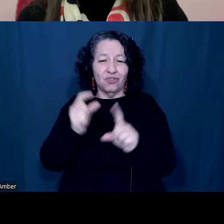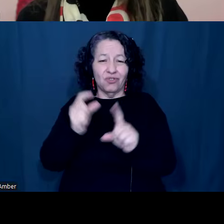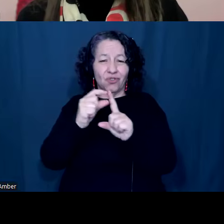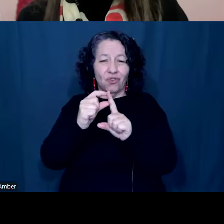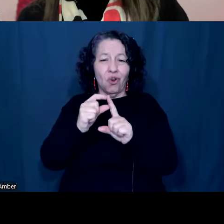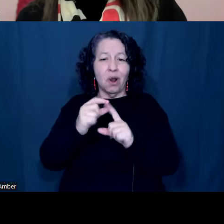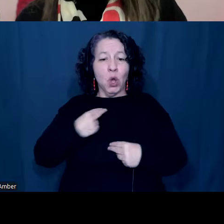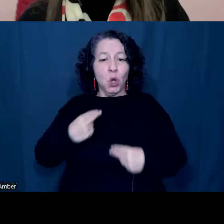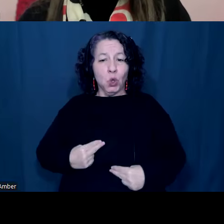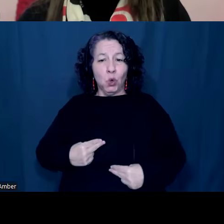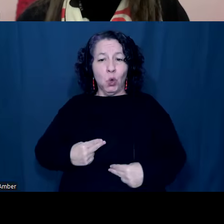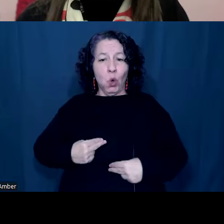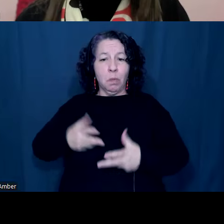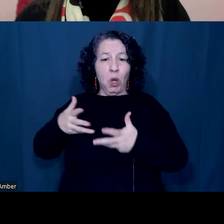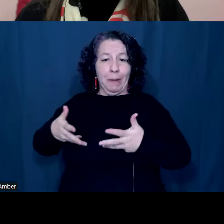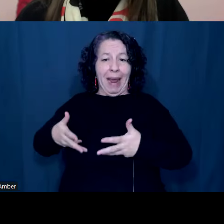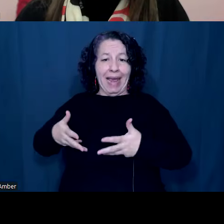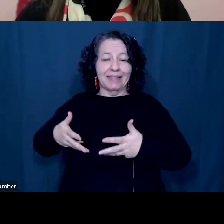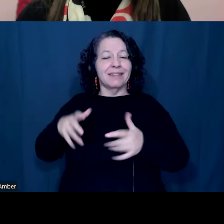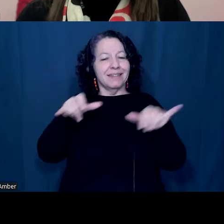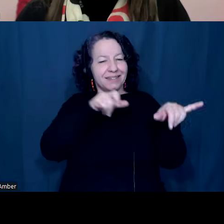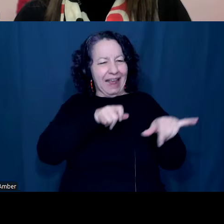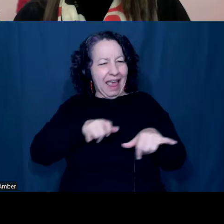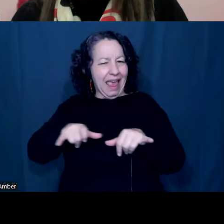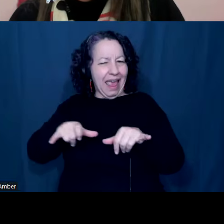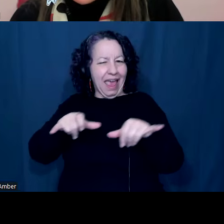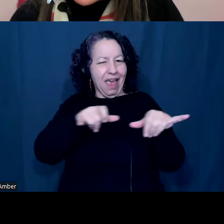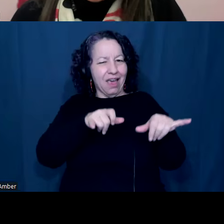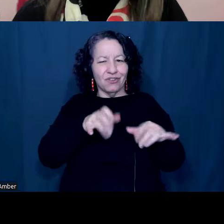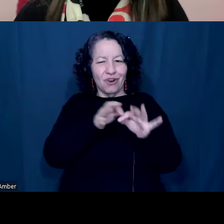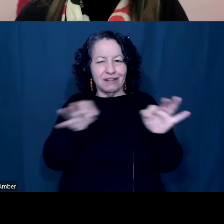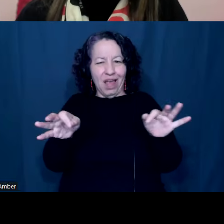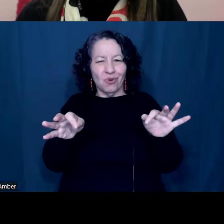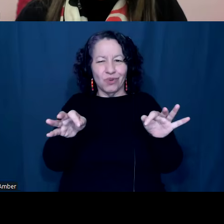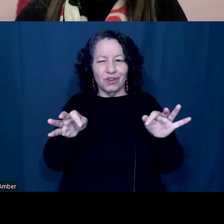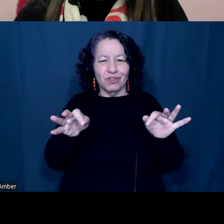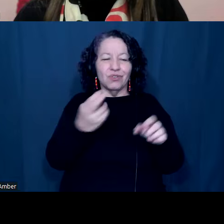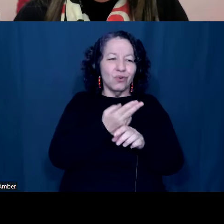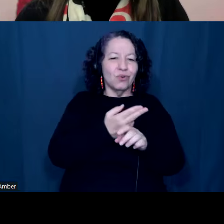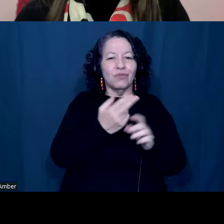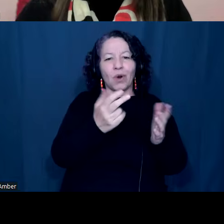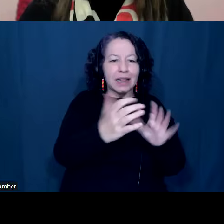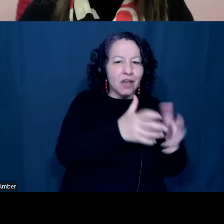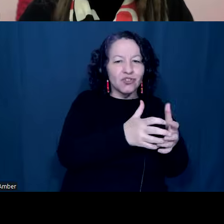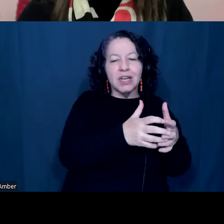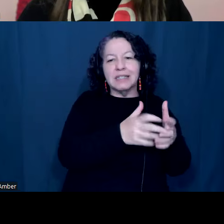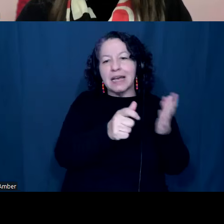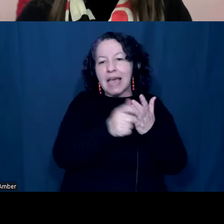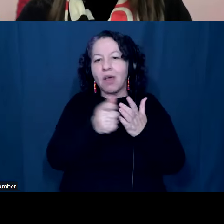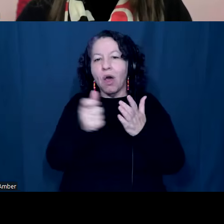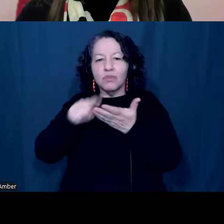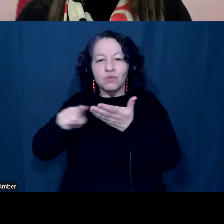has been the standard language used in collections, catalogs, and research. That term comes